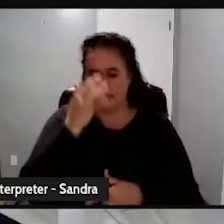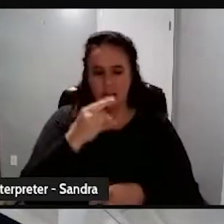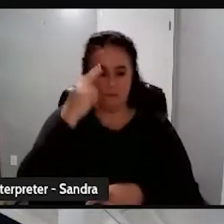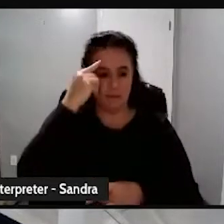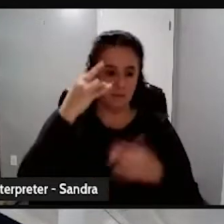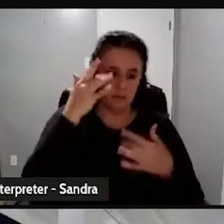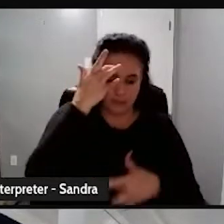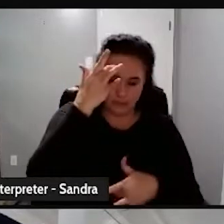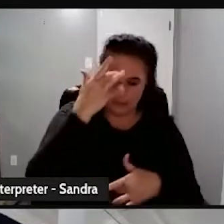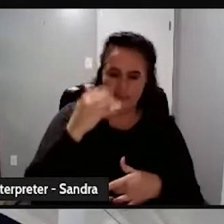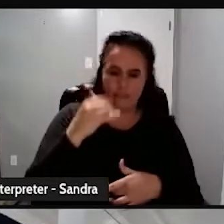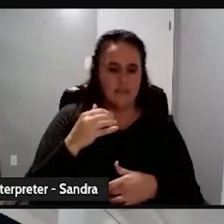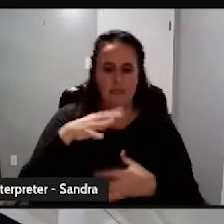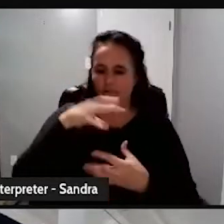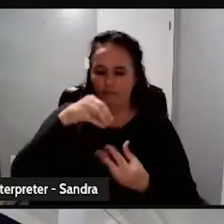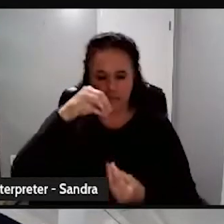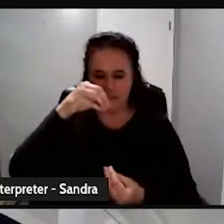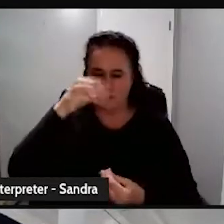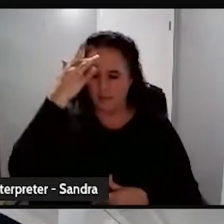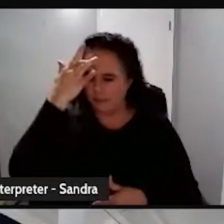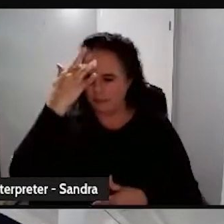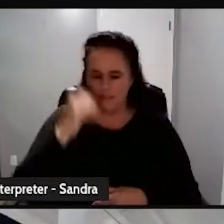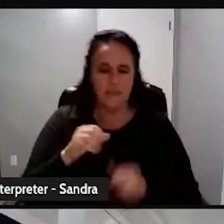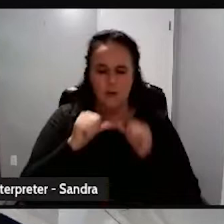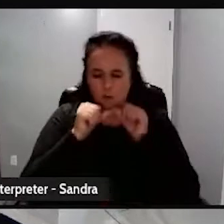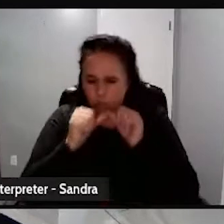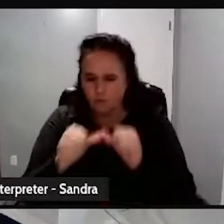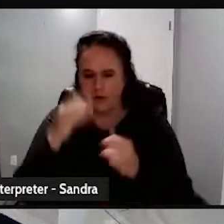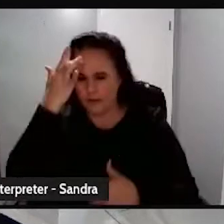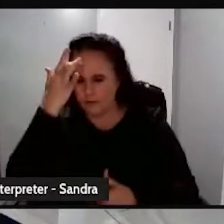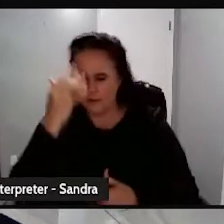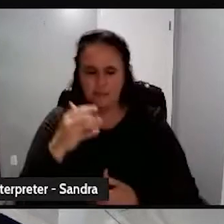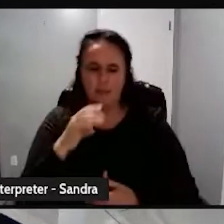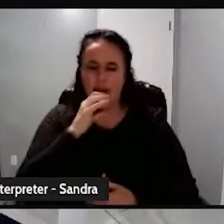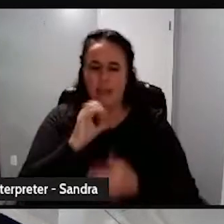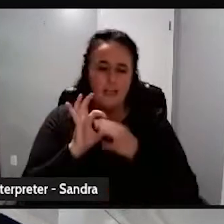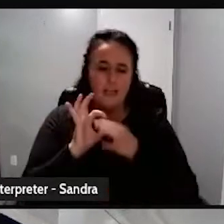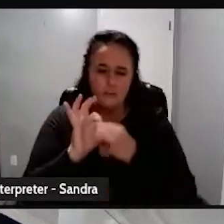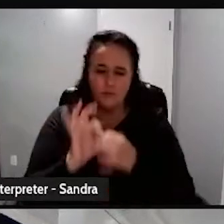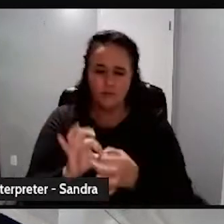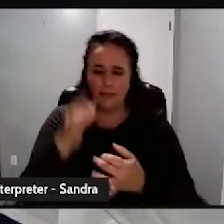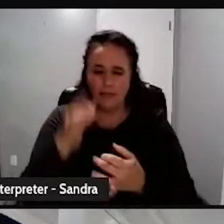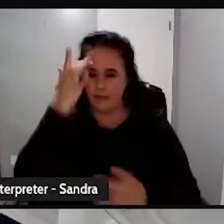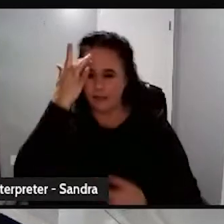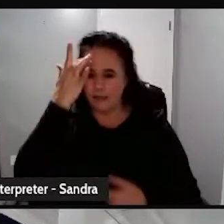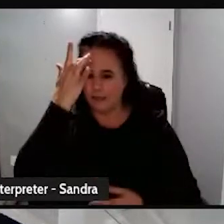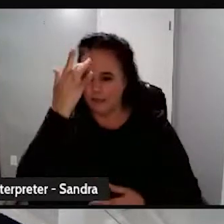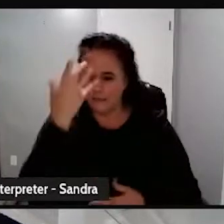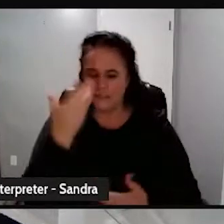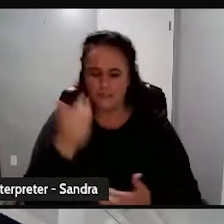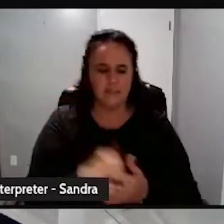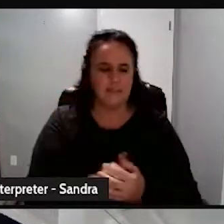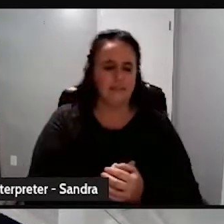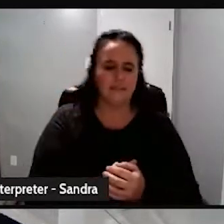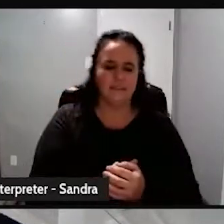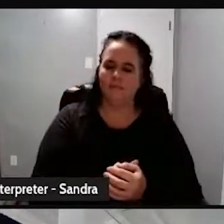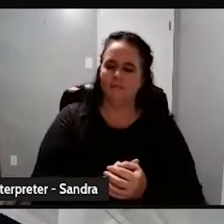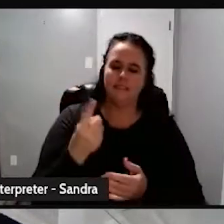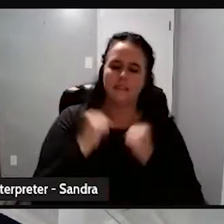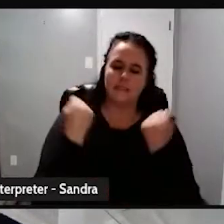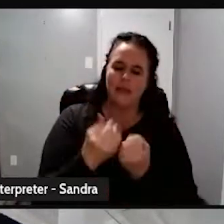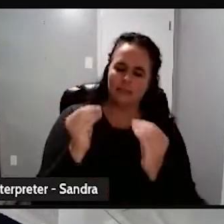illness, invisible illness, chronic illness, age-related illness, is something our society has taught